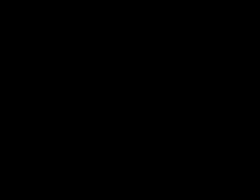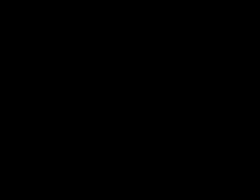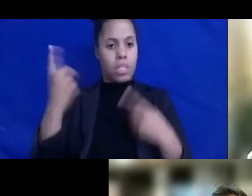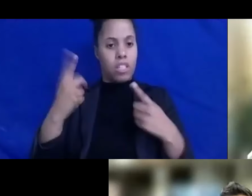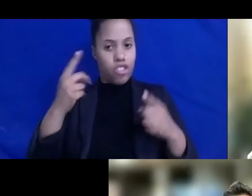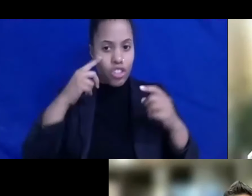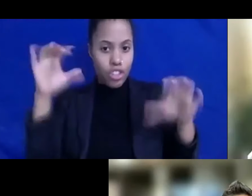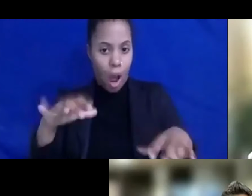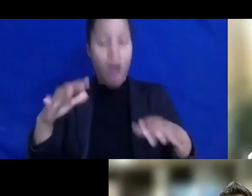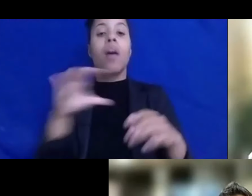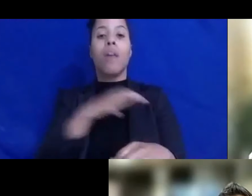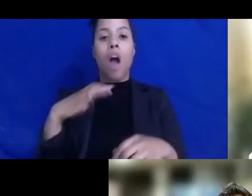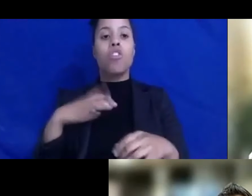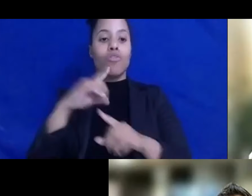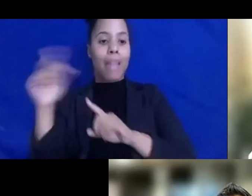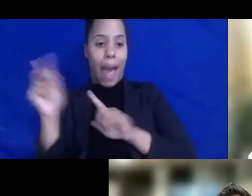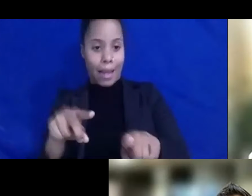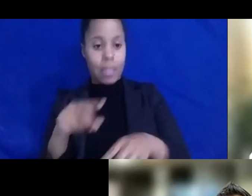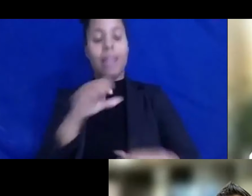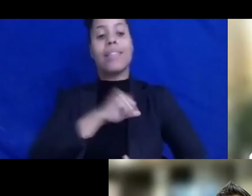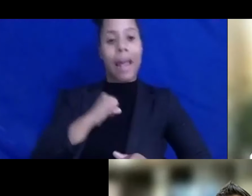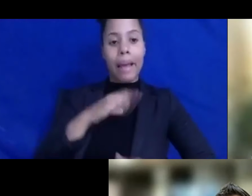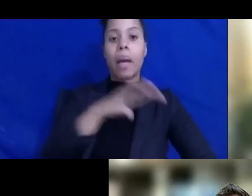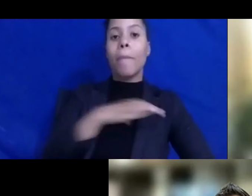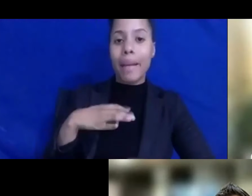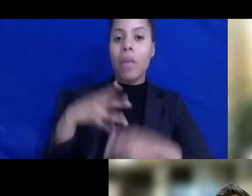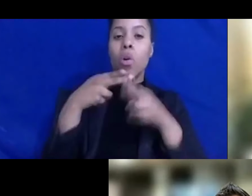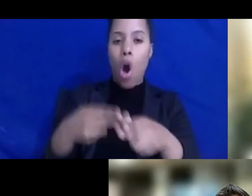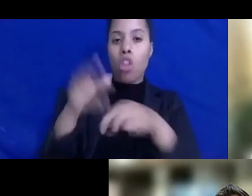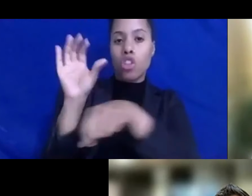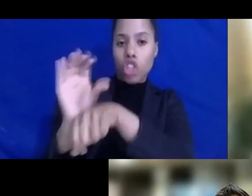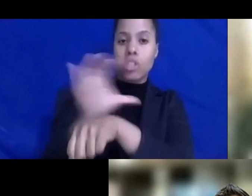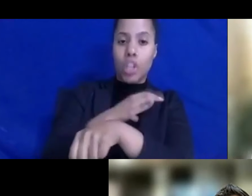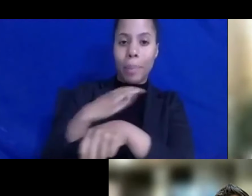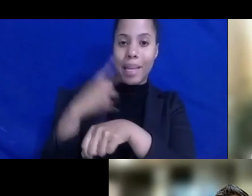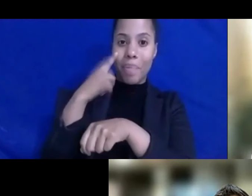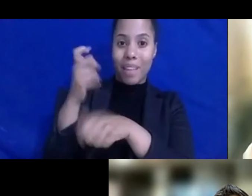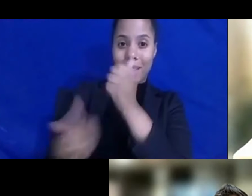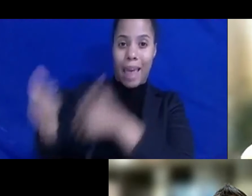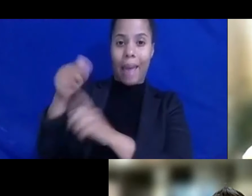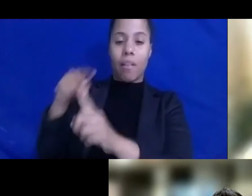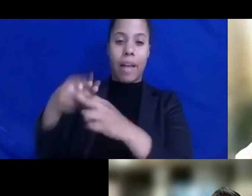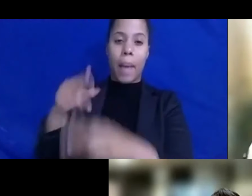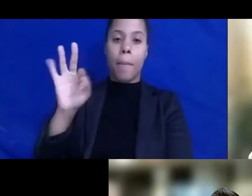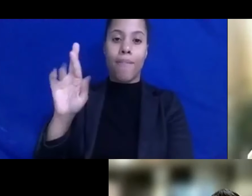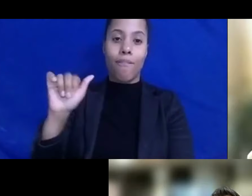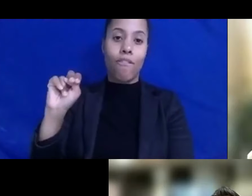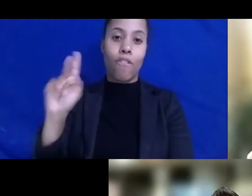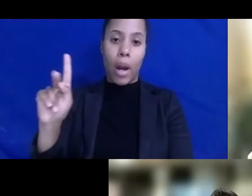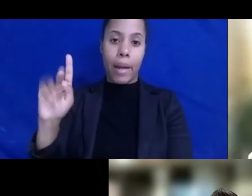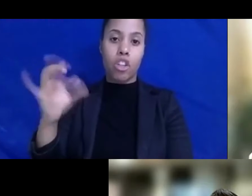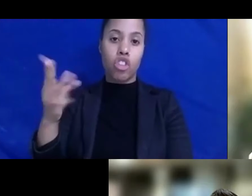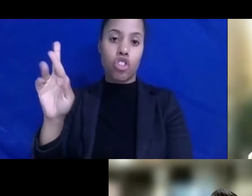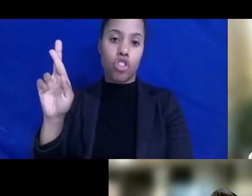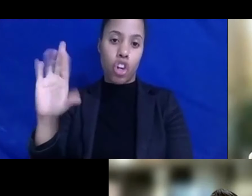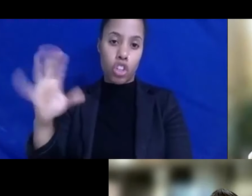A Senate committee, it was actually called the Church Committee because the head of it was Frank Church, his last name. So a Senate committee was